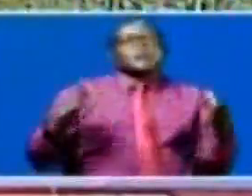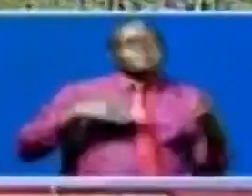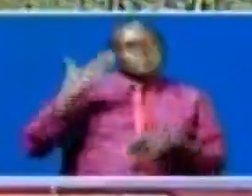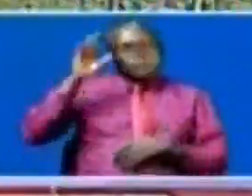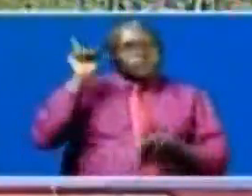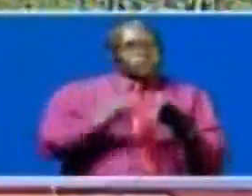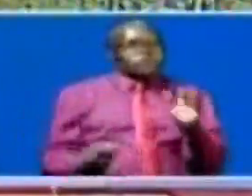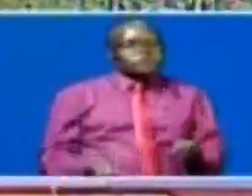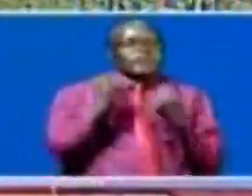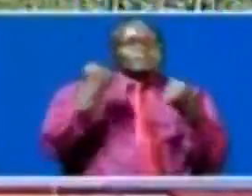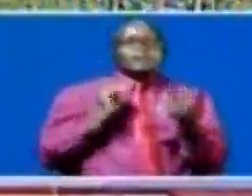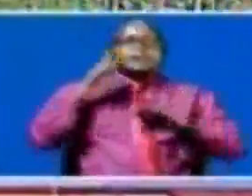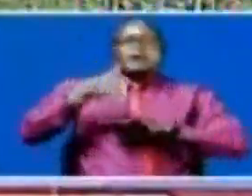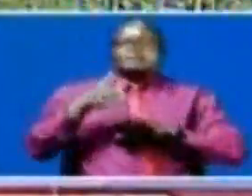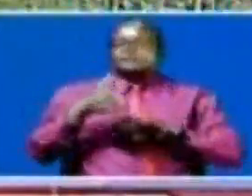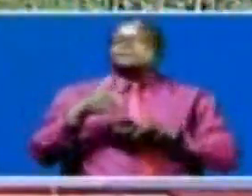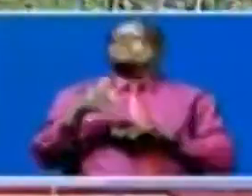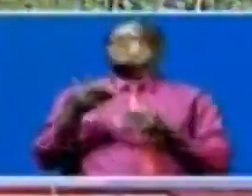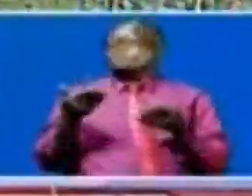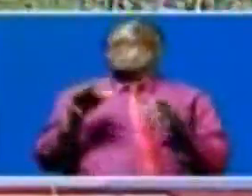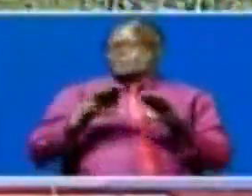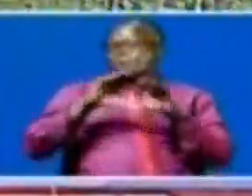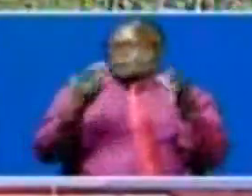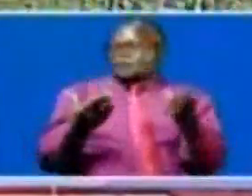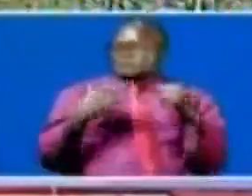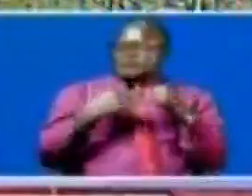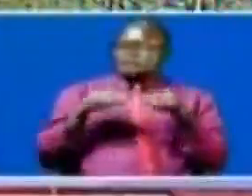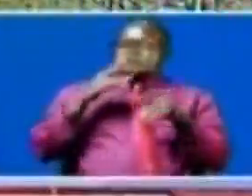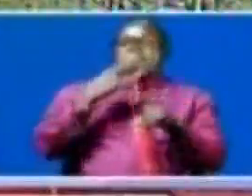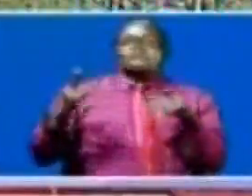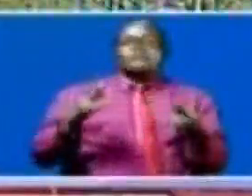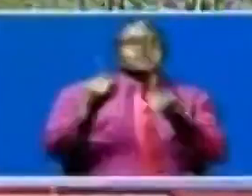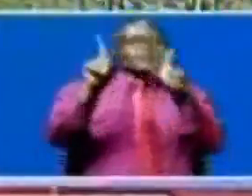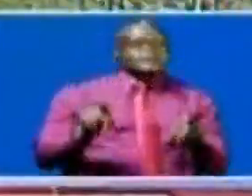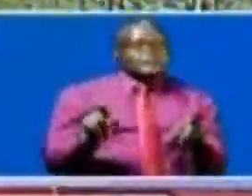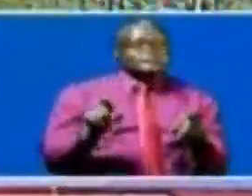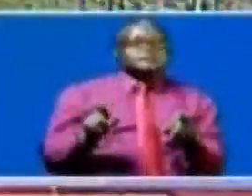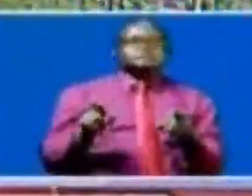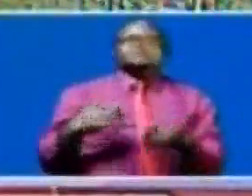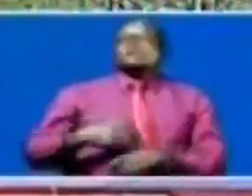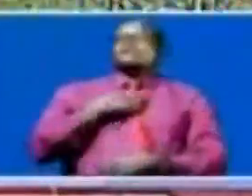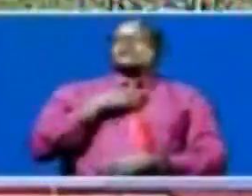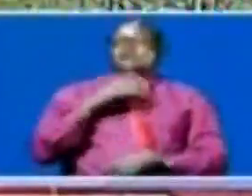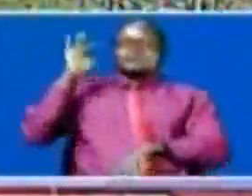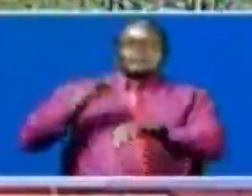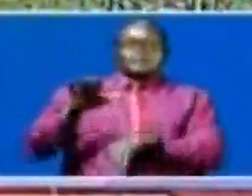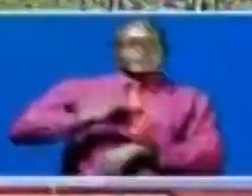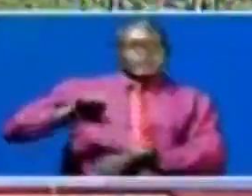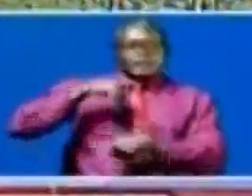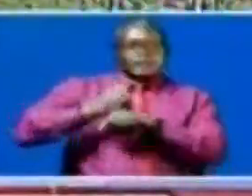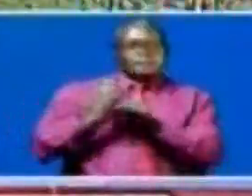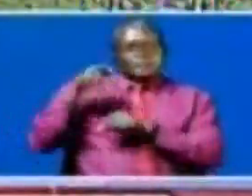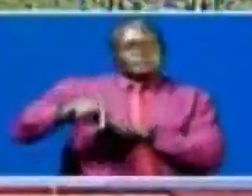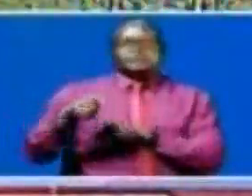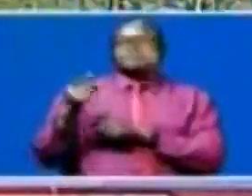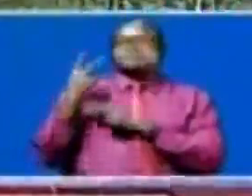among candidates sitting this year's national examinations. KTNU's Alphas Legat visited the affected areas and filed the following